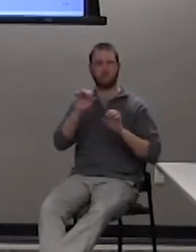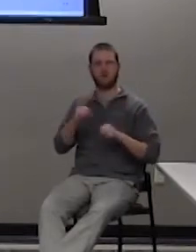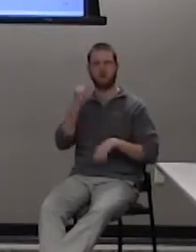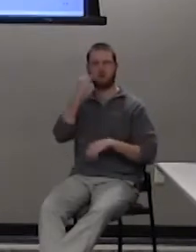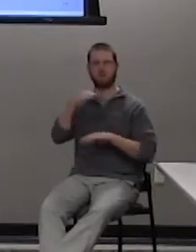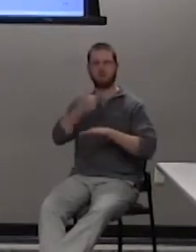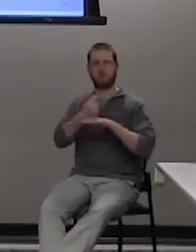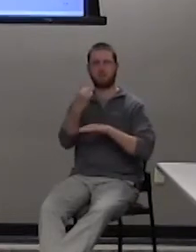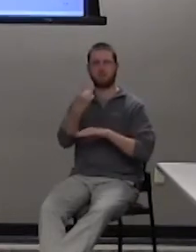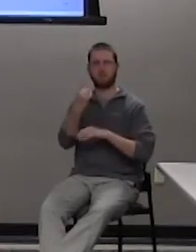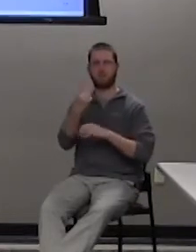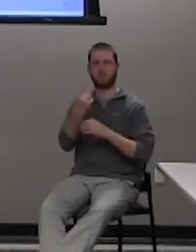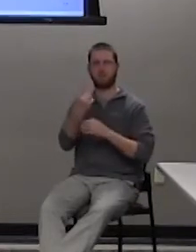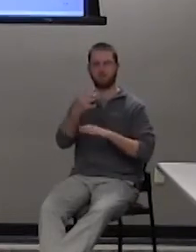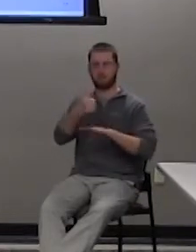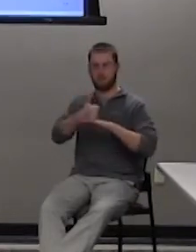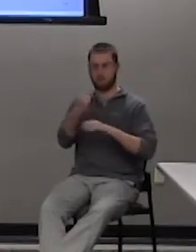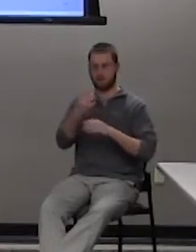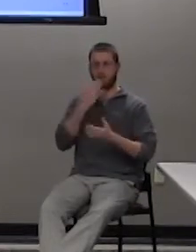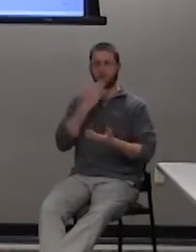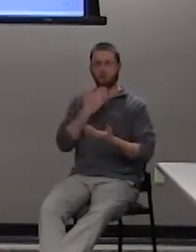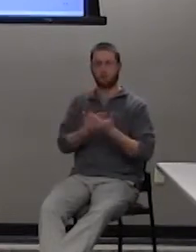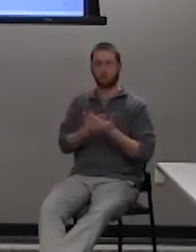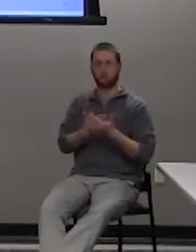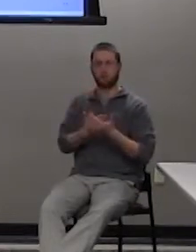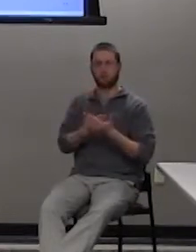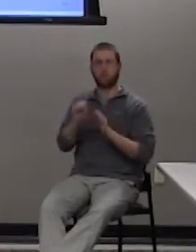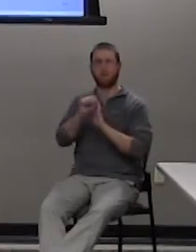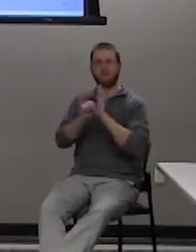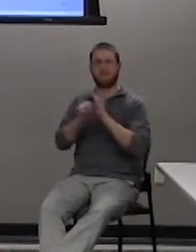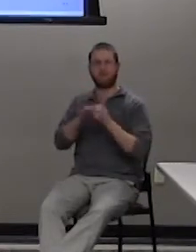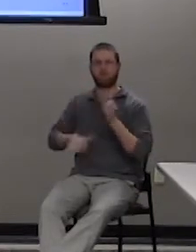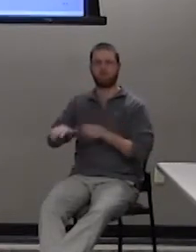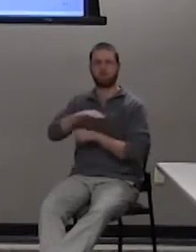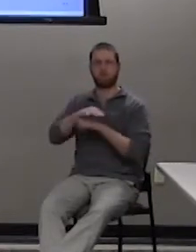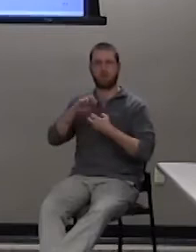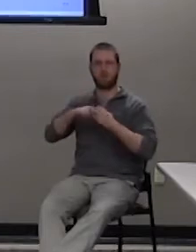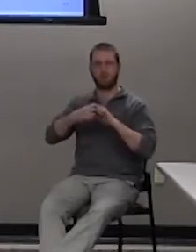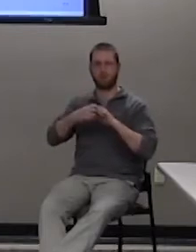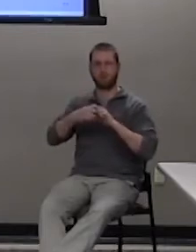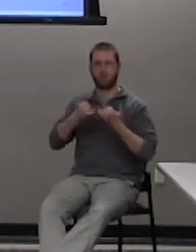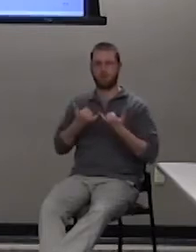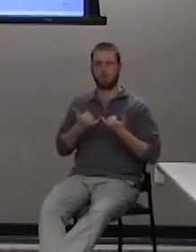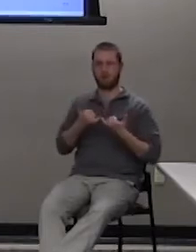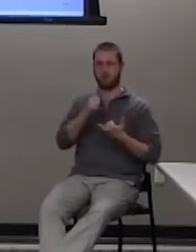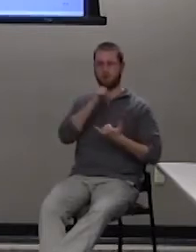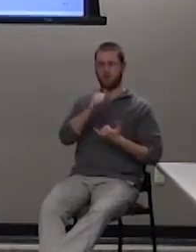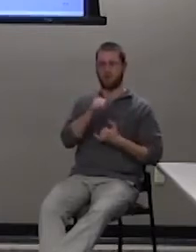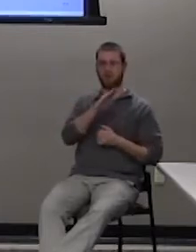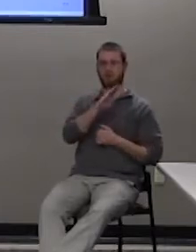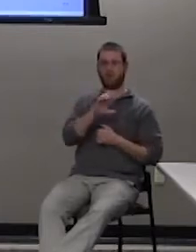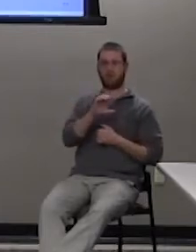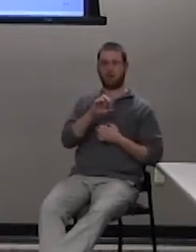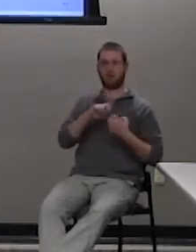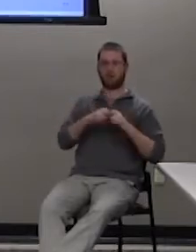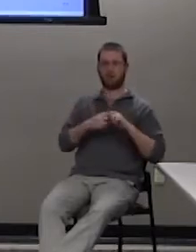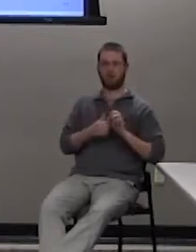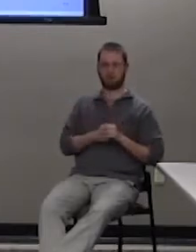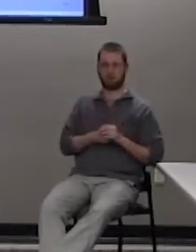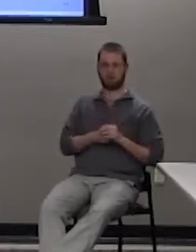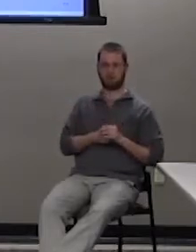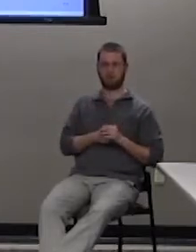put certain things in place, some of that stuff, which might be a statewide issue, will no longer be a Boyle County issue.